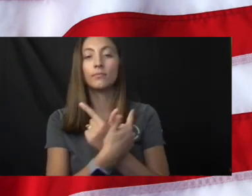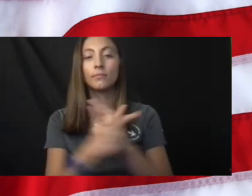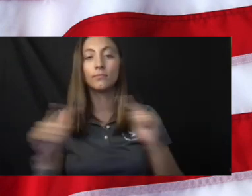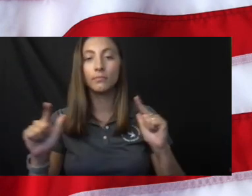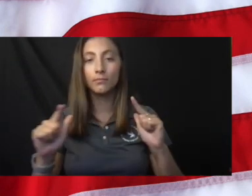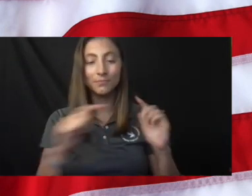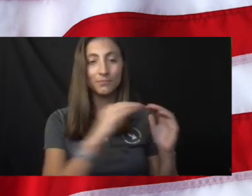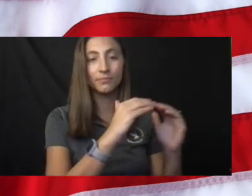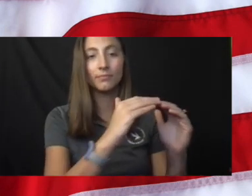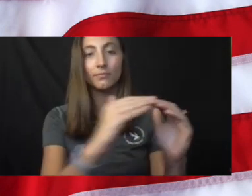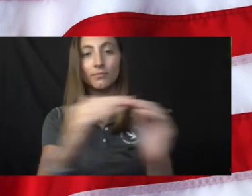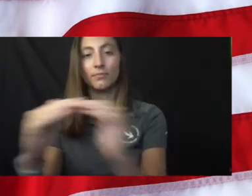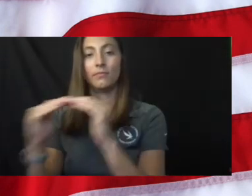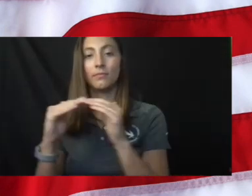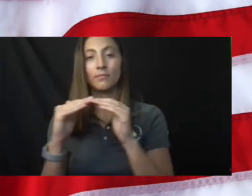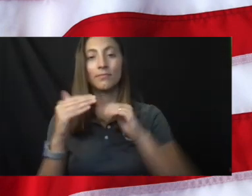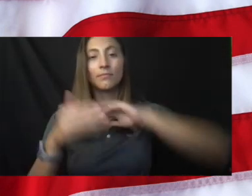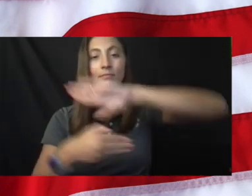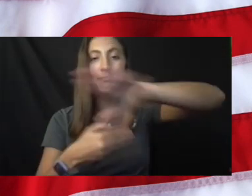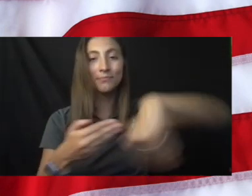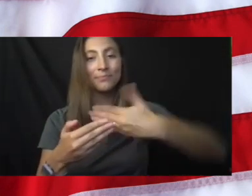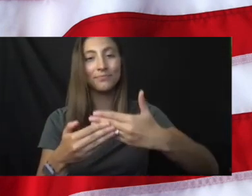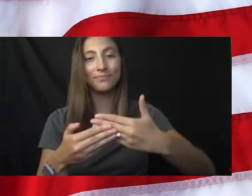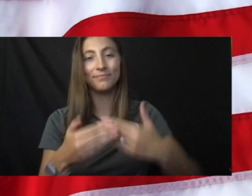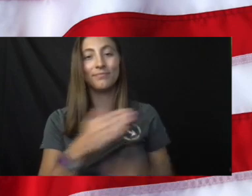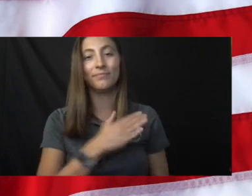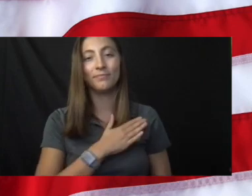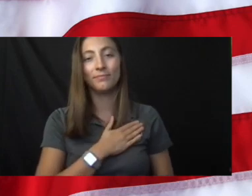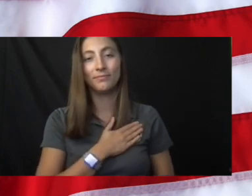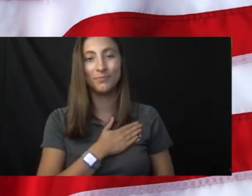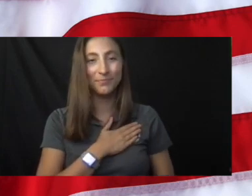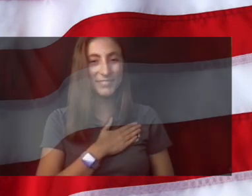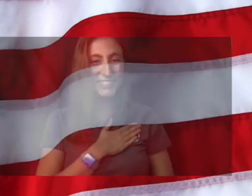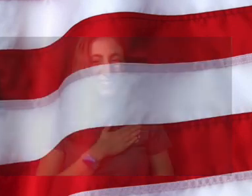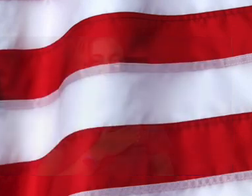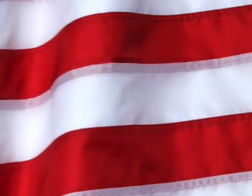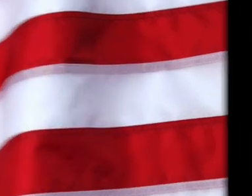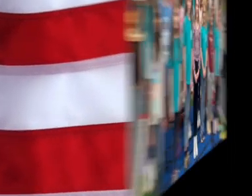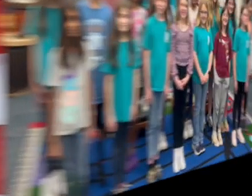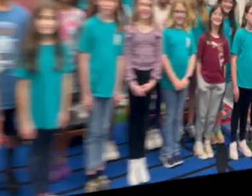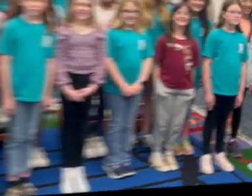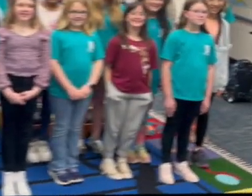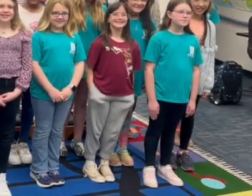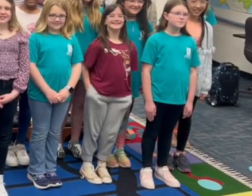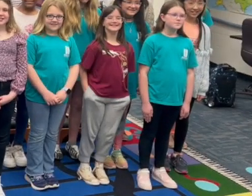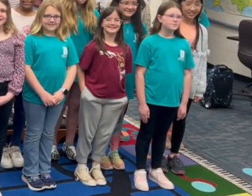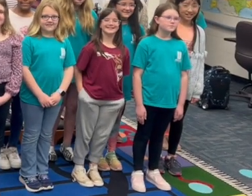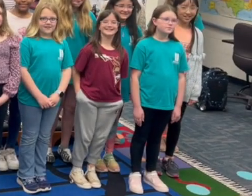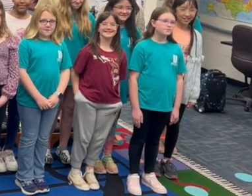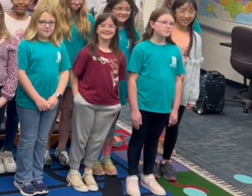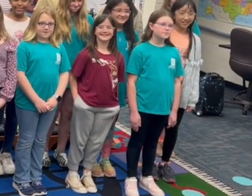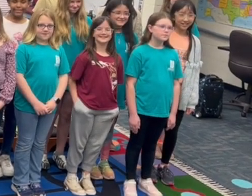with liberty and justice for all.